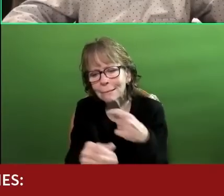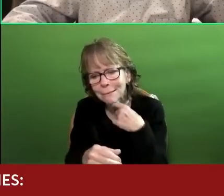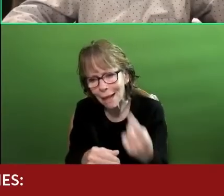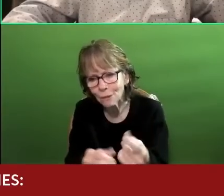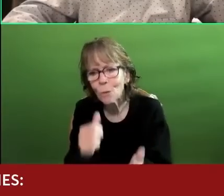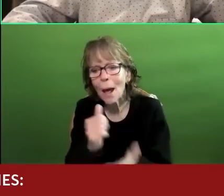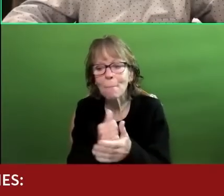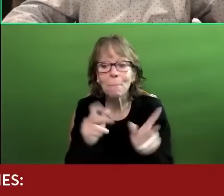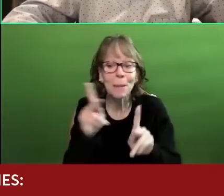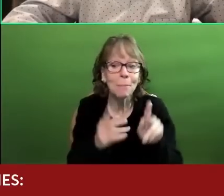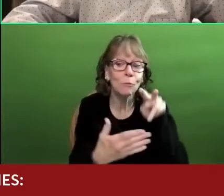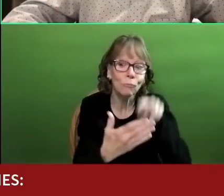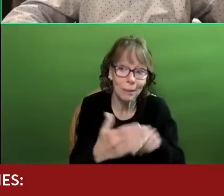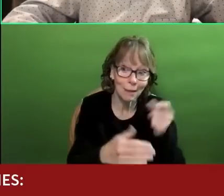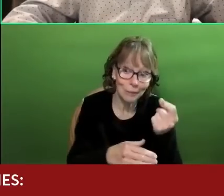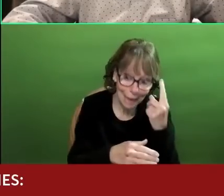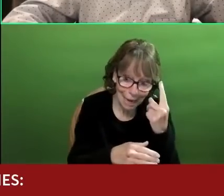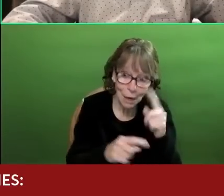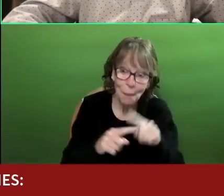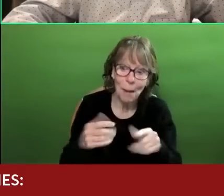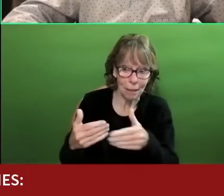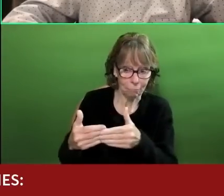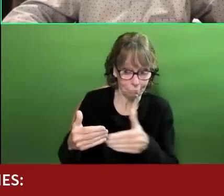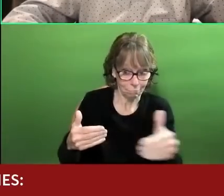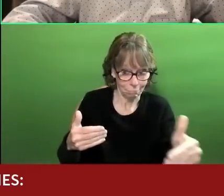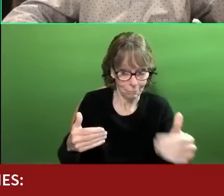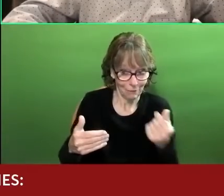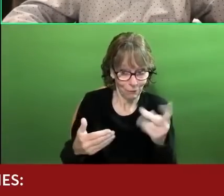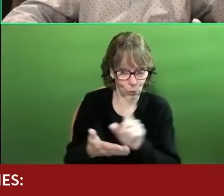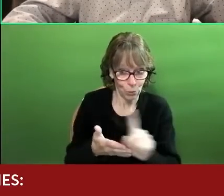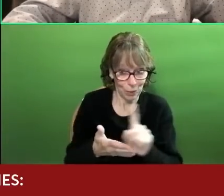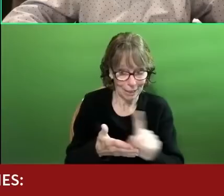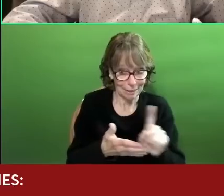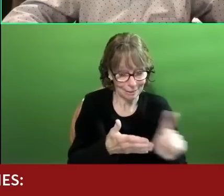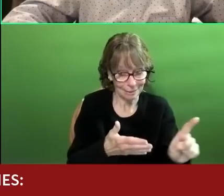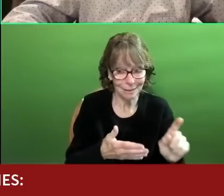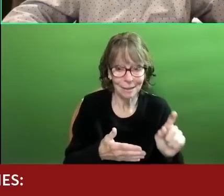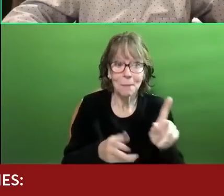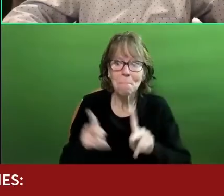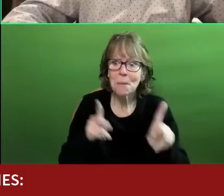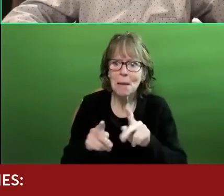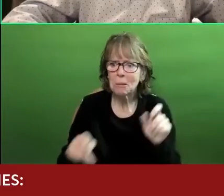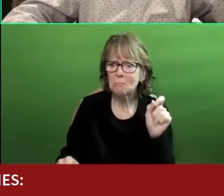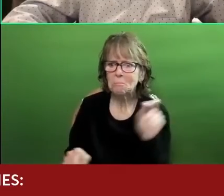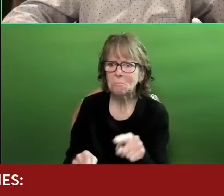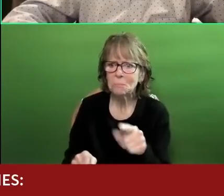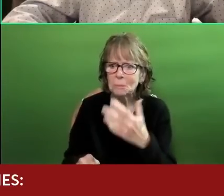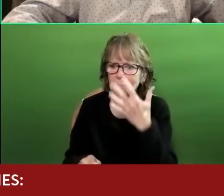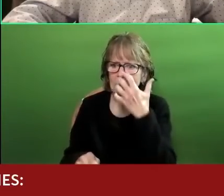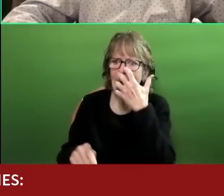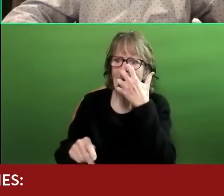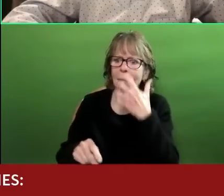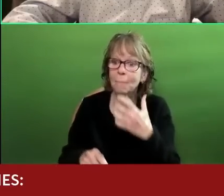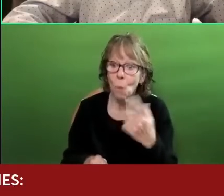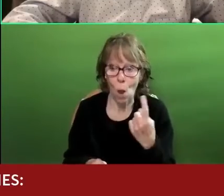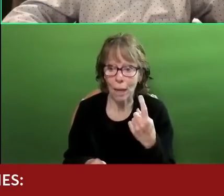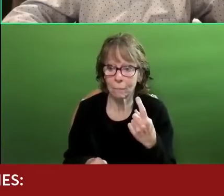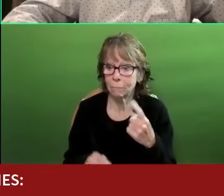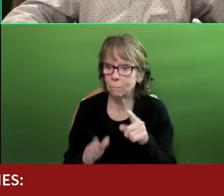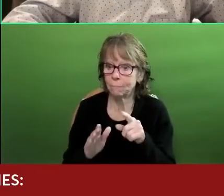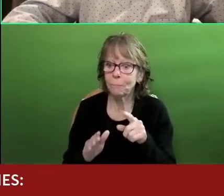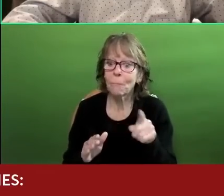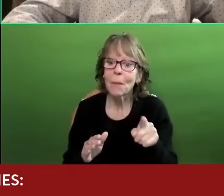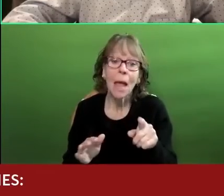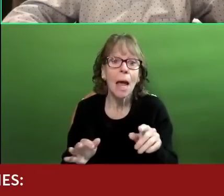the preceding weeks, I received some angry emails and even a few death threats. One person even suggested, quote, "A